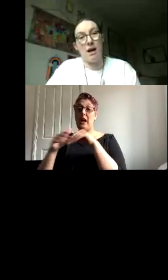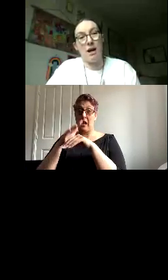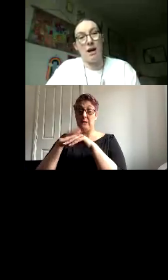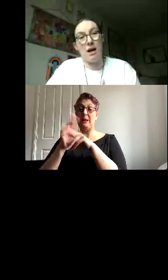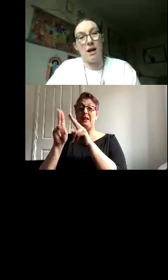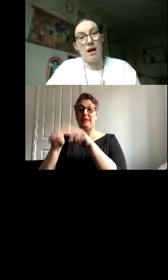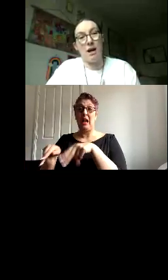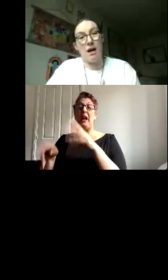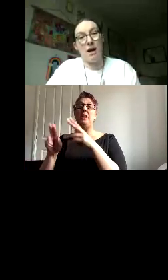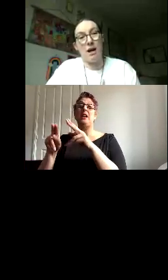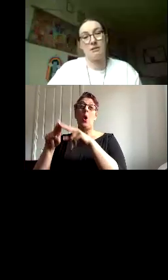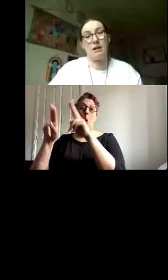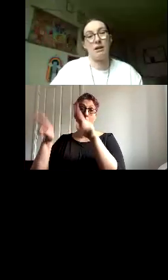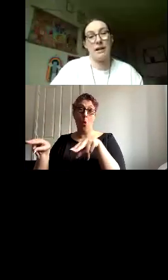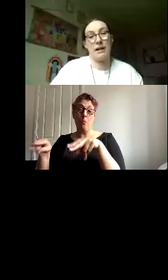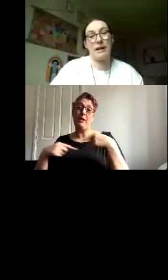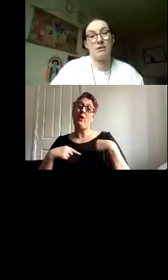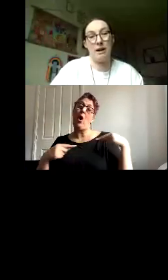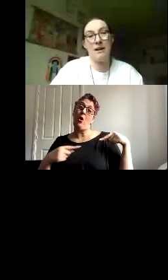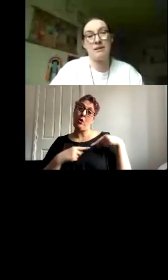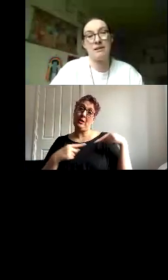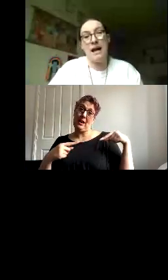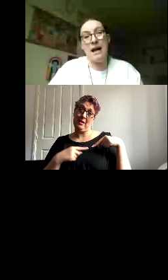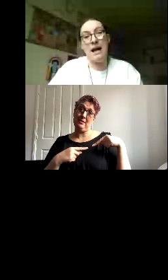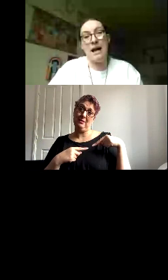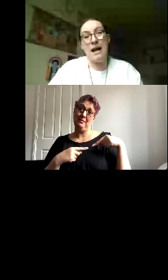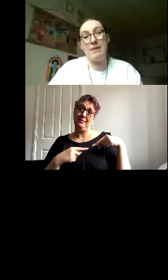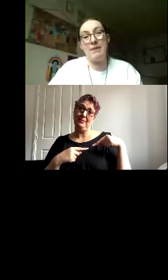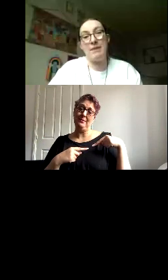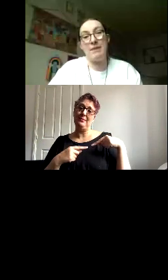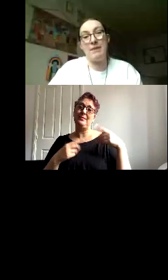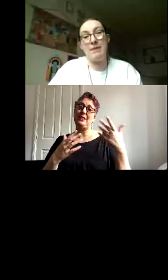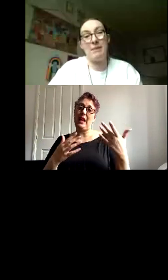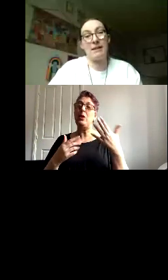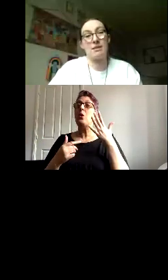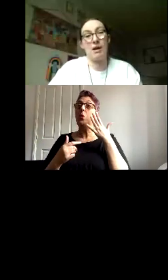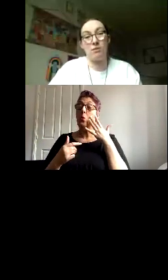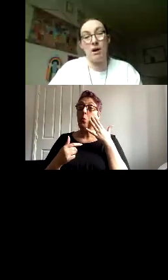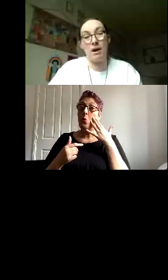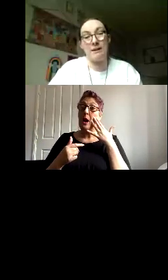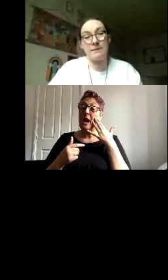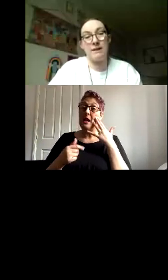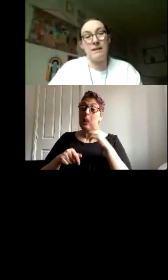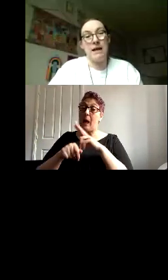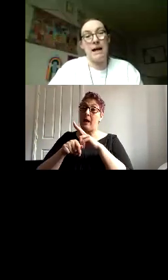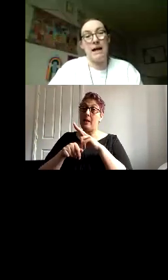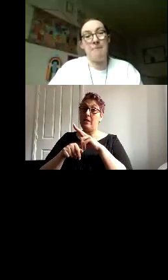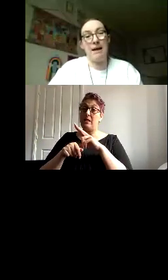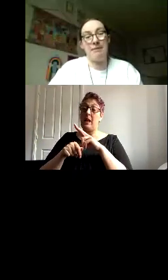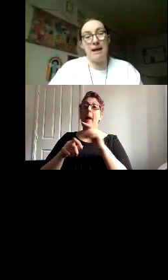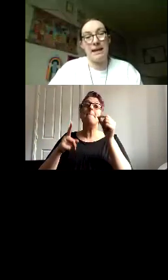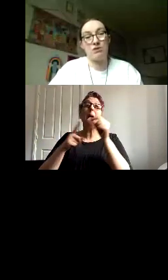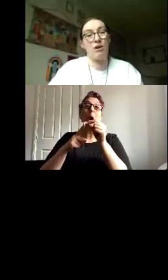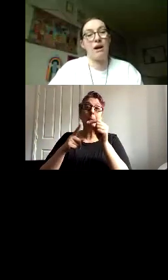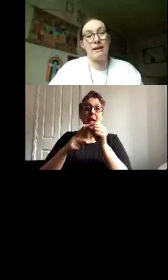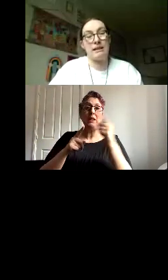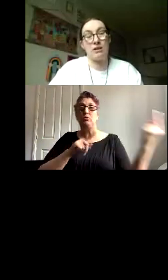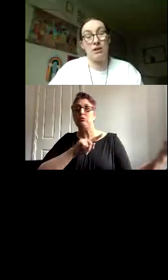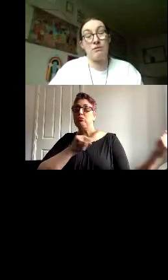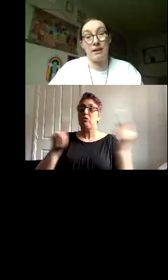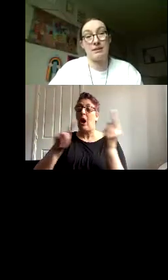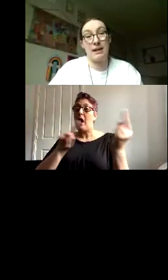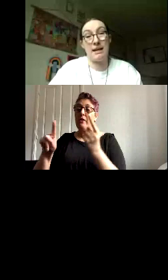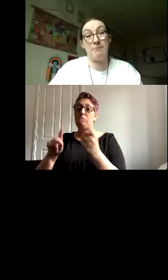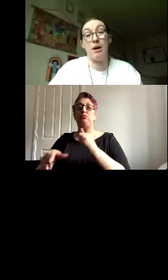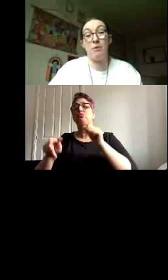a sudden cardiac arrest. And when the paramedics arrived and they tried